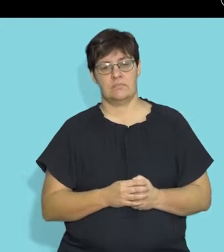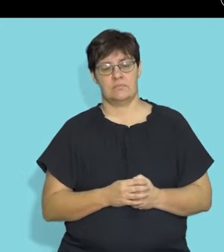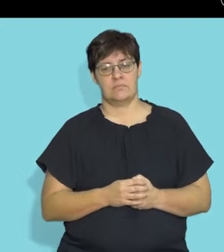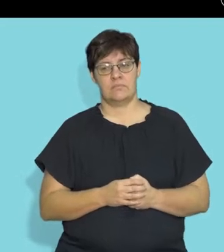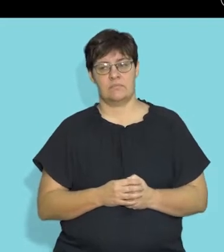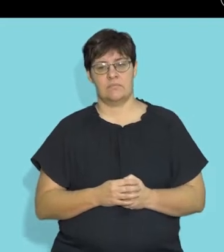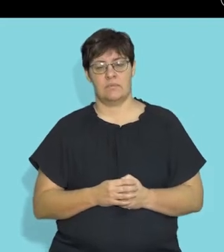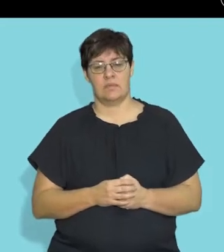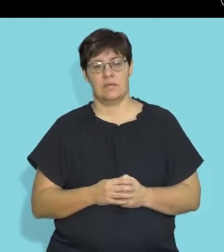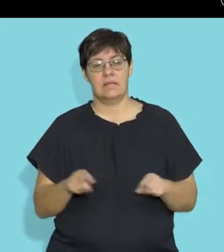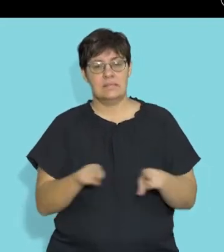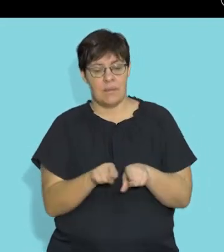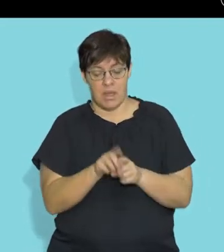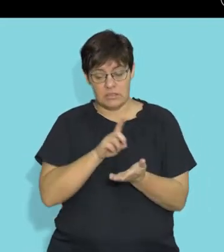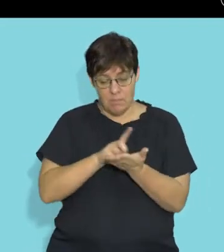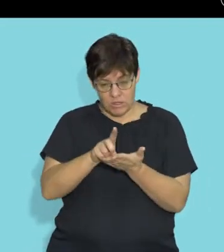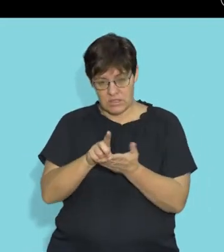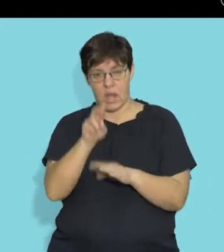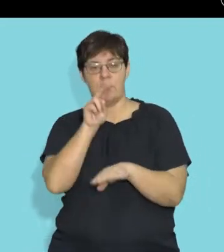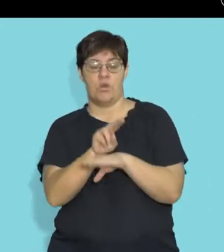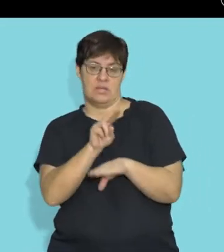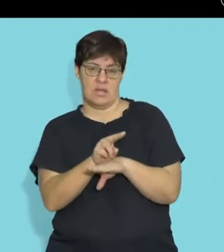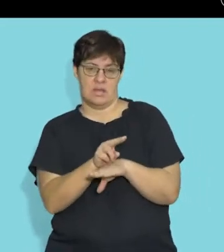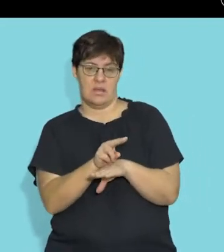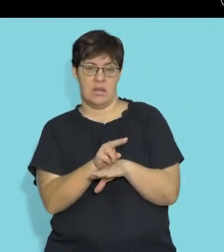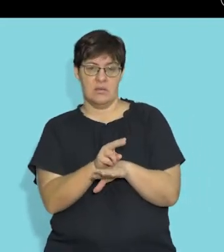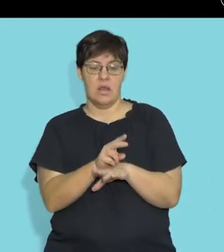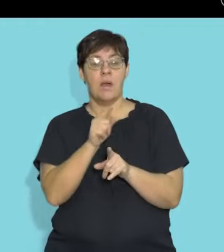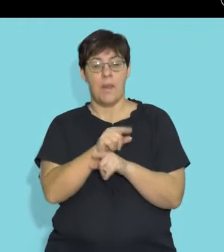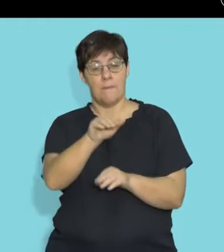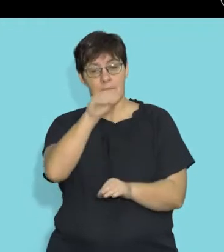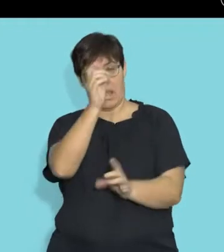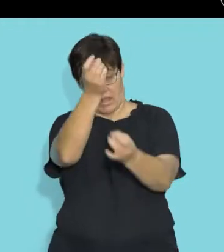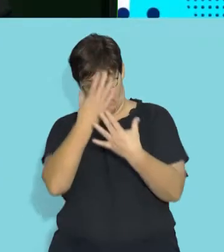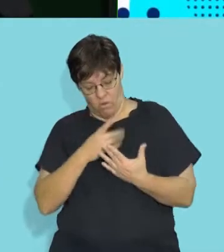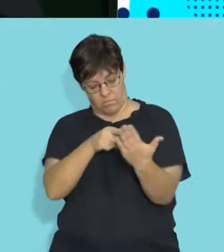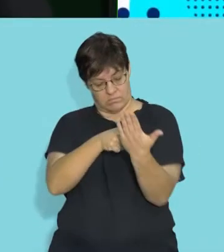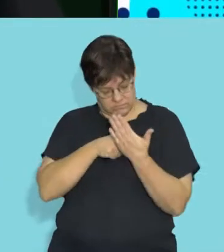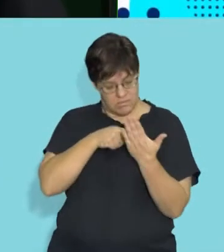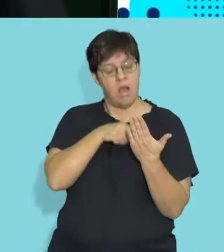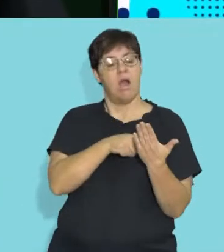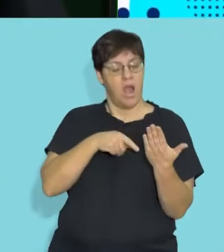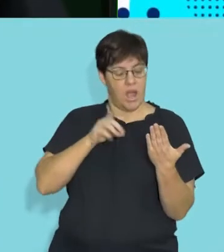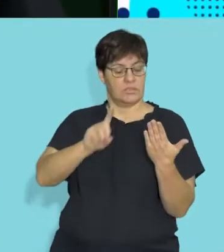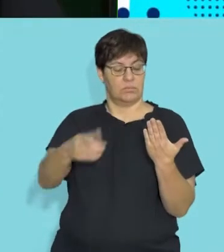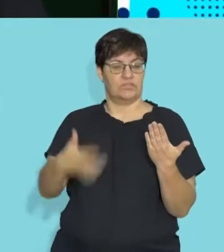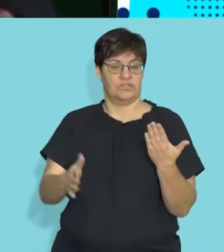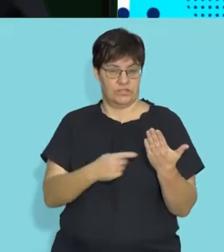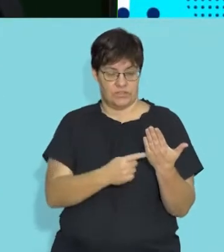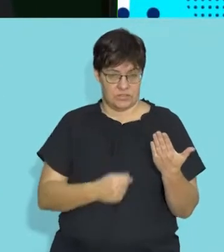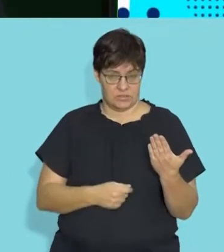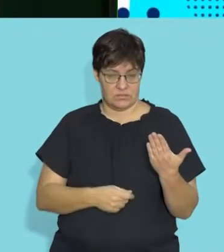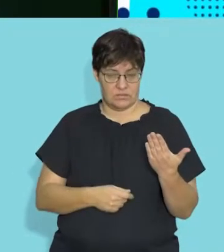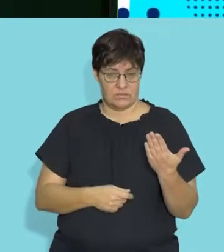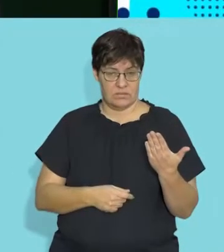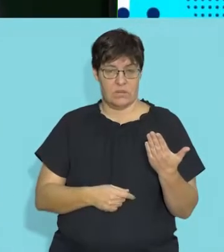monitor deposits, request notification from bank. In other words, remember, accounting is about